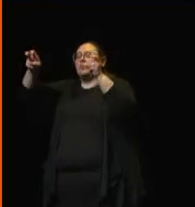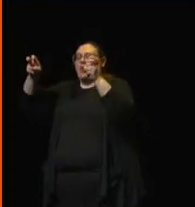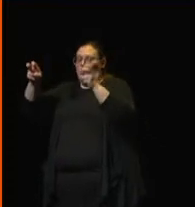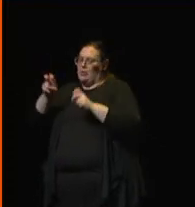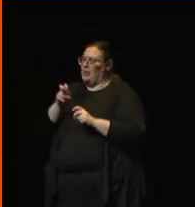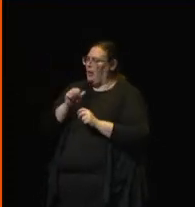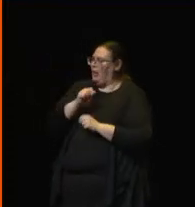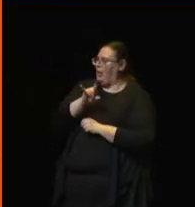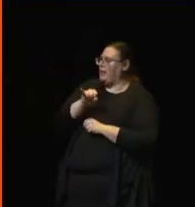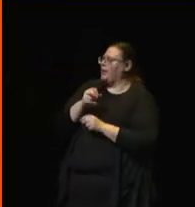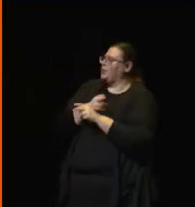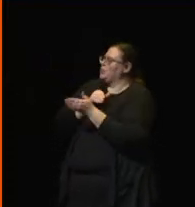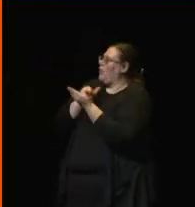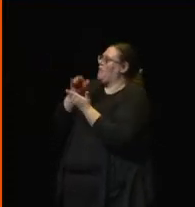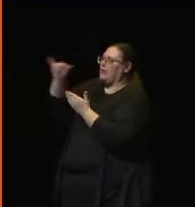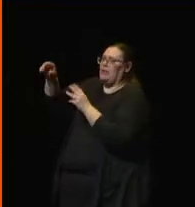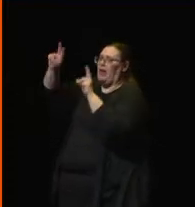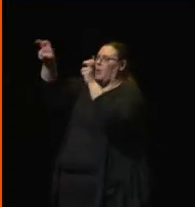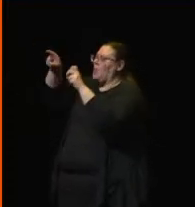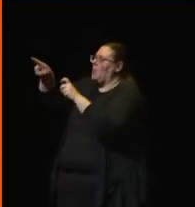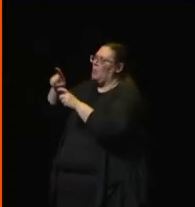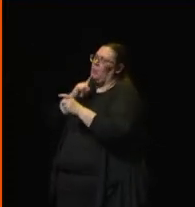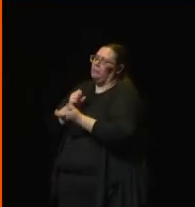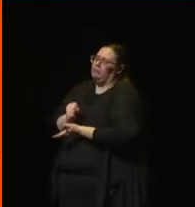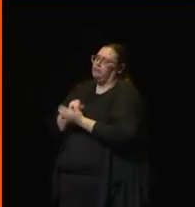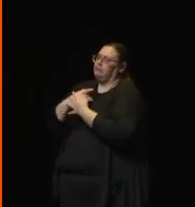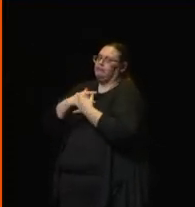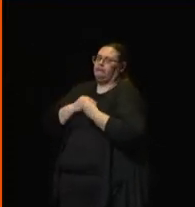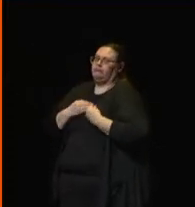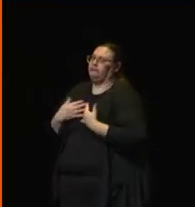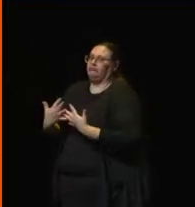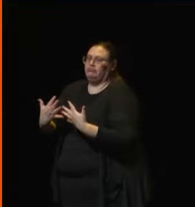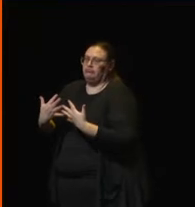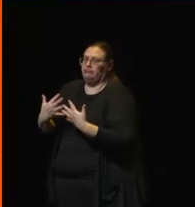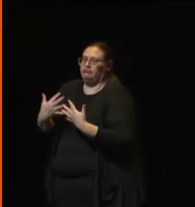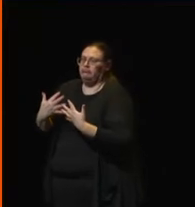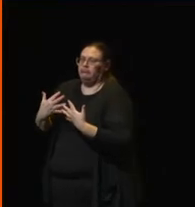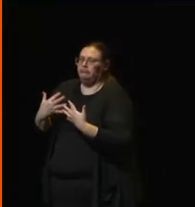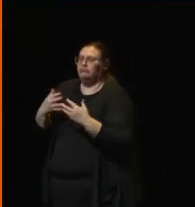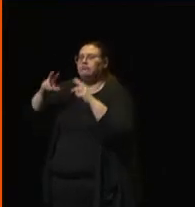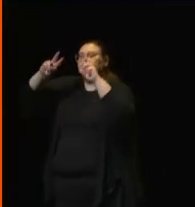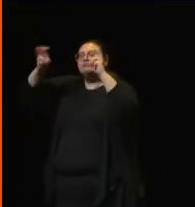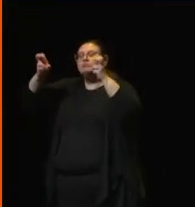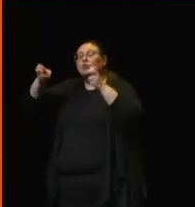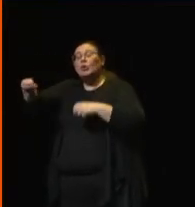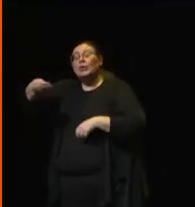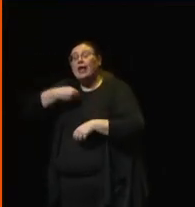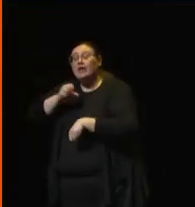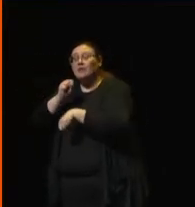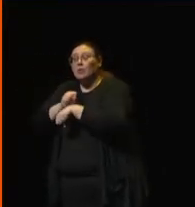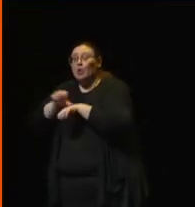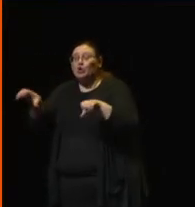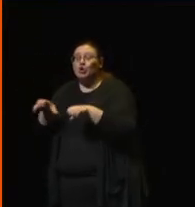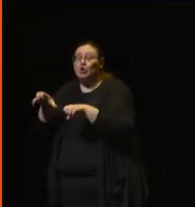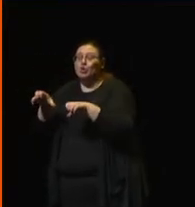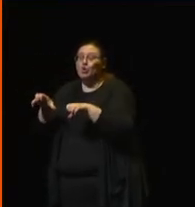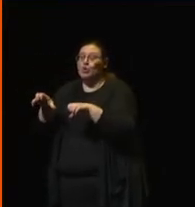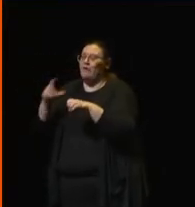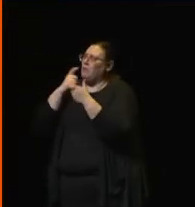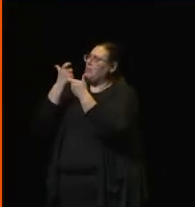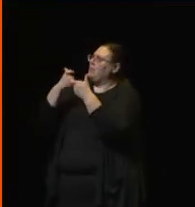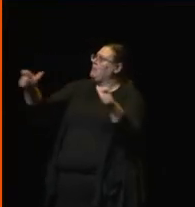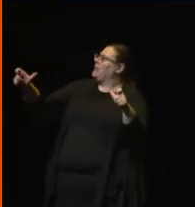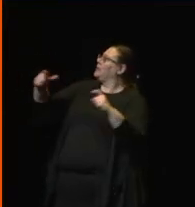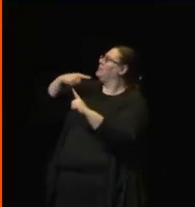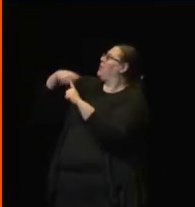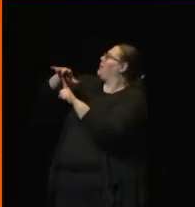most, words that Nate first read to him. You have given me work to do for the greater good, and you